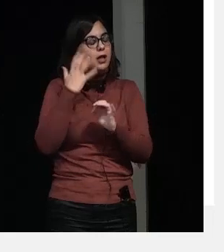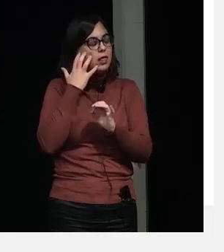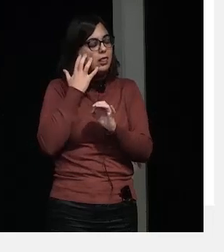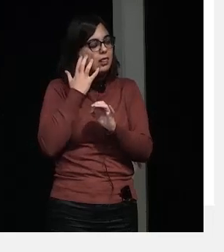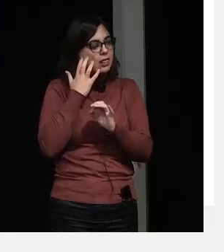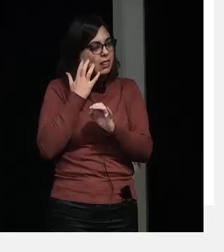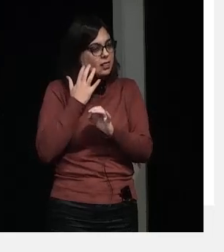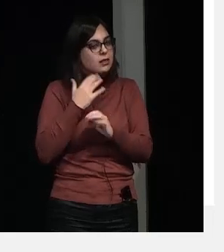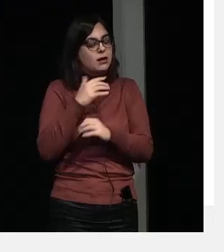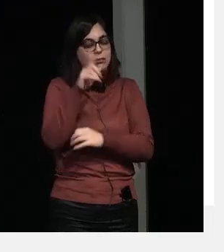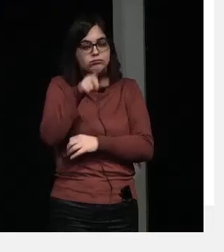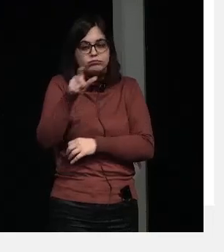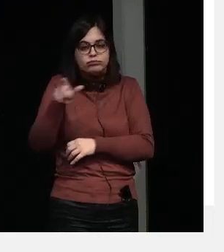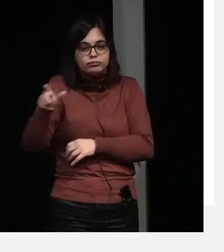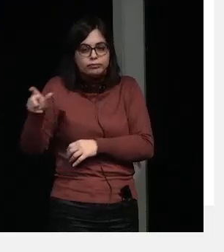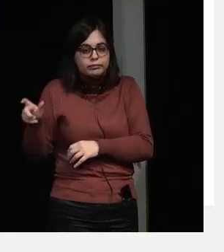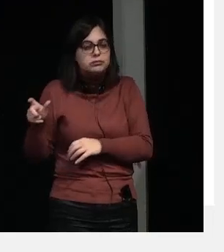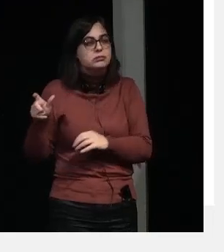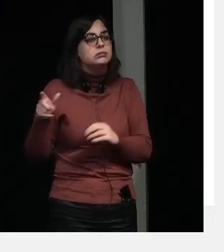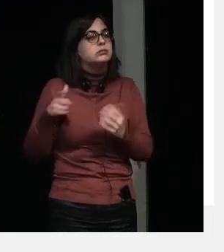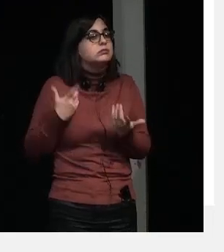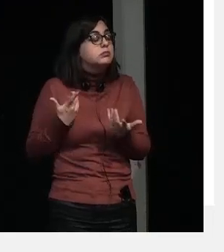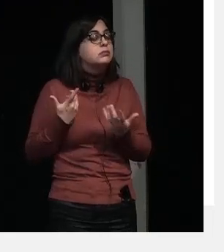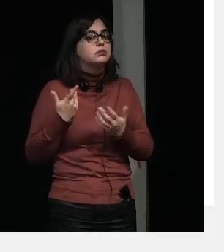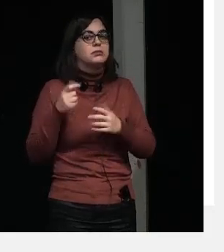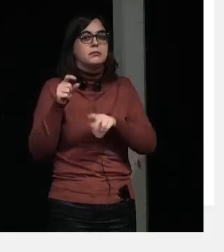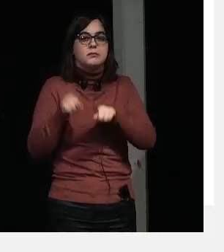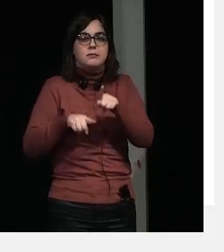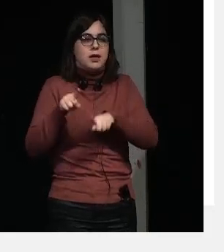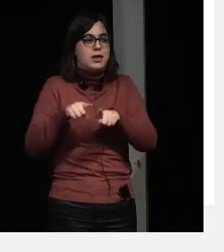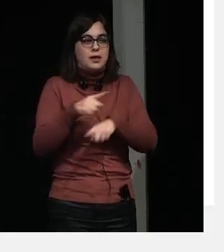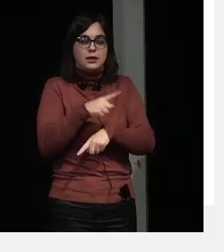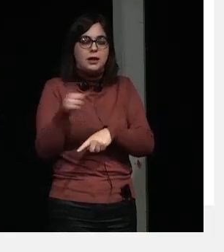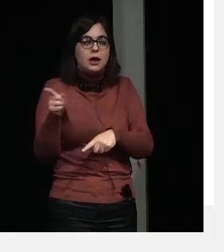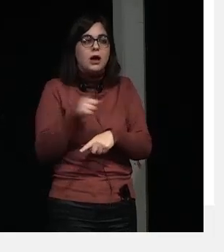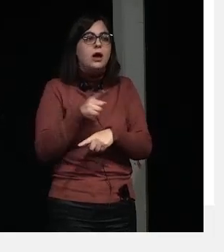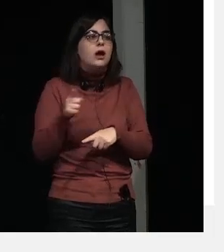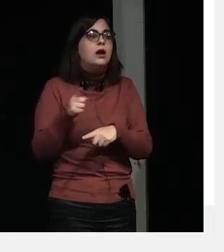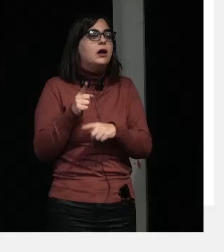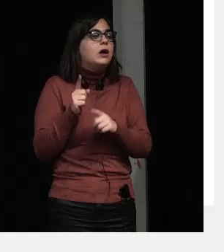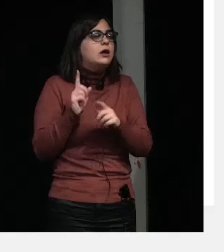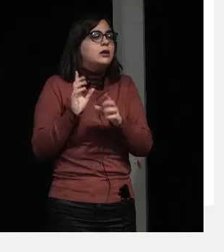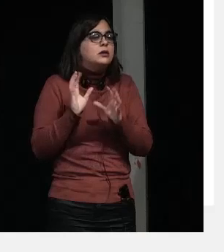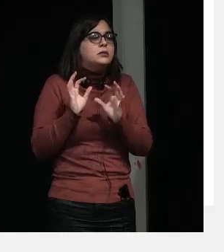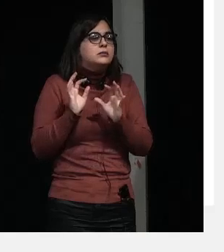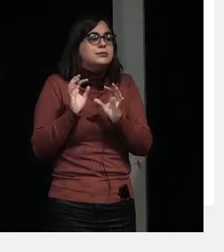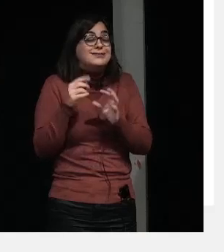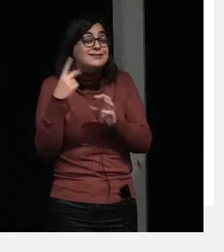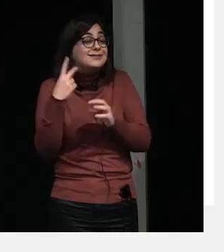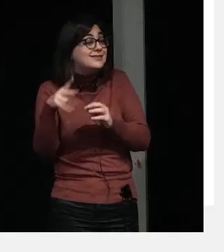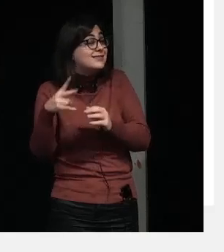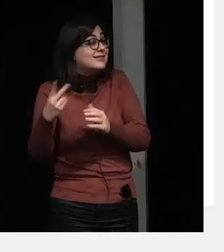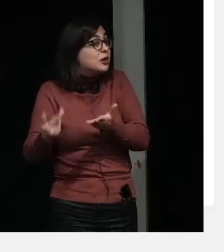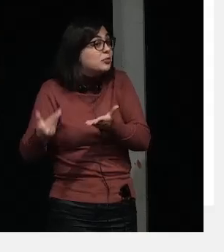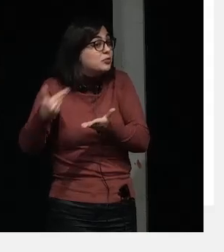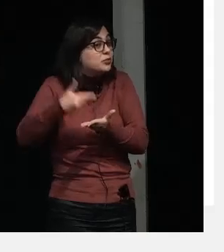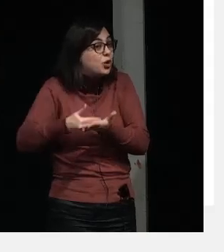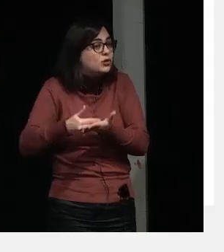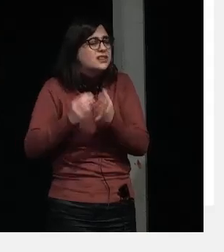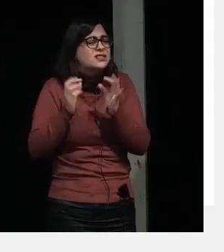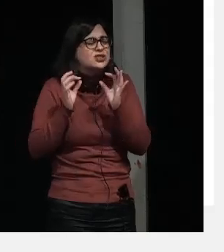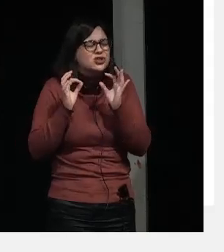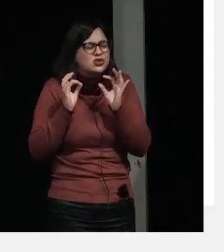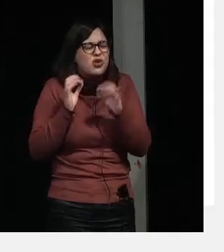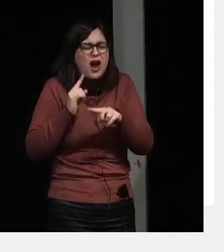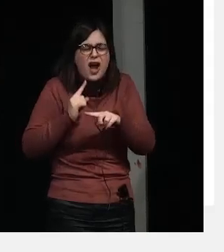really come and assess. And some things are so simple that I couldn't believe it. Like,